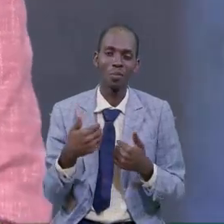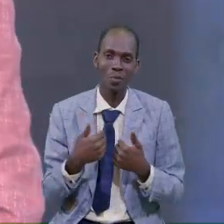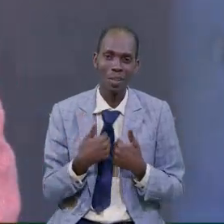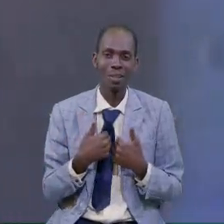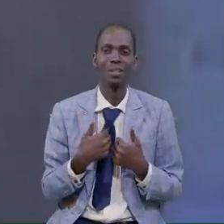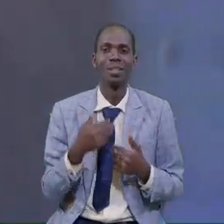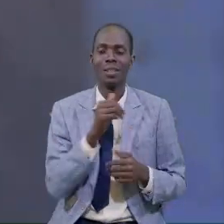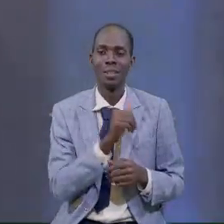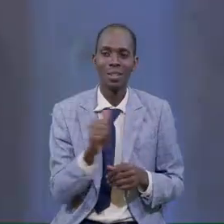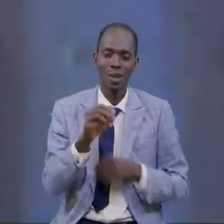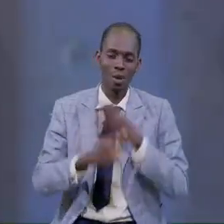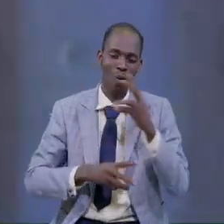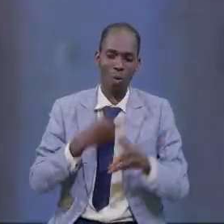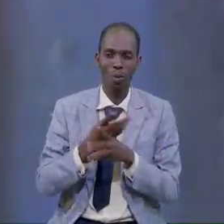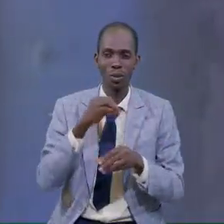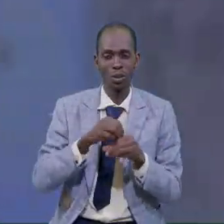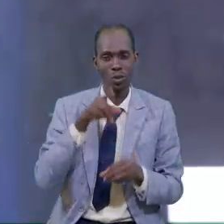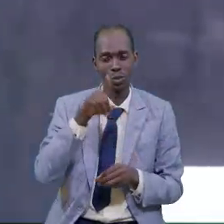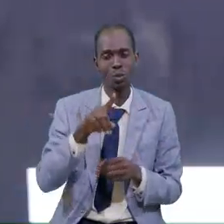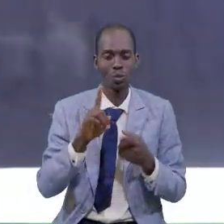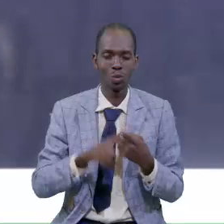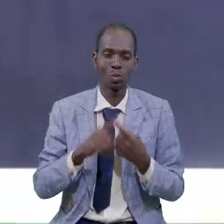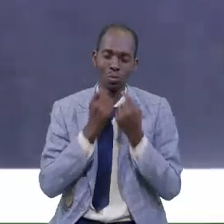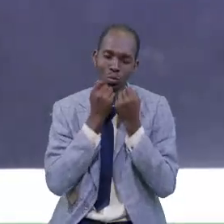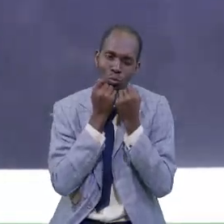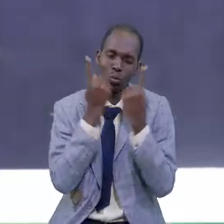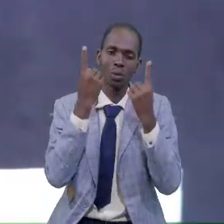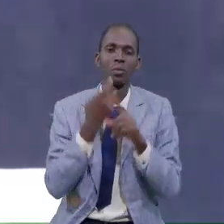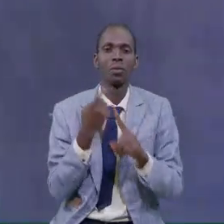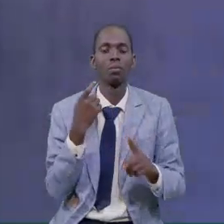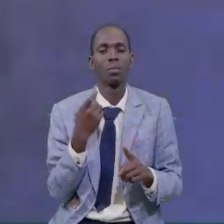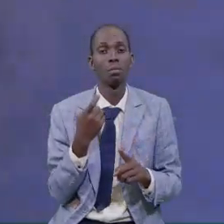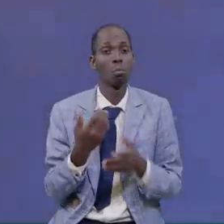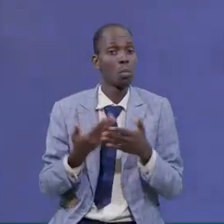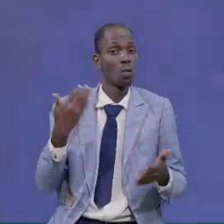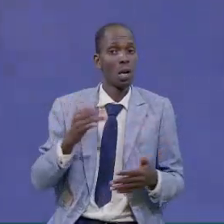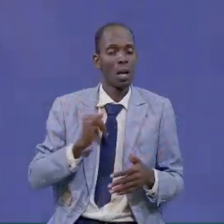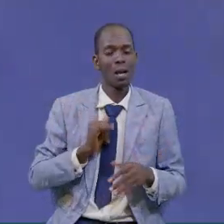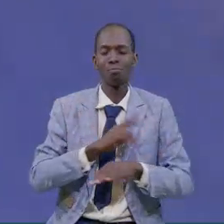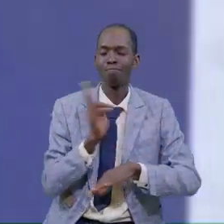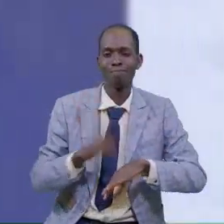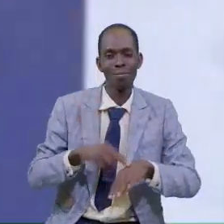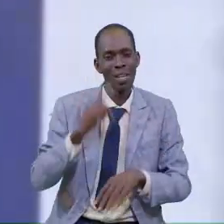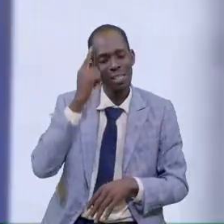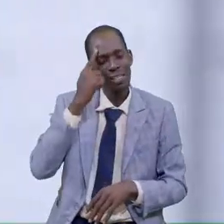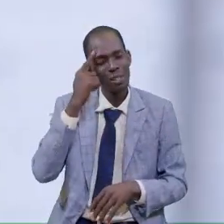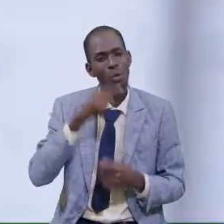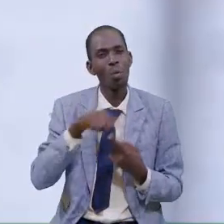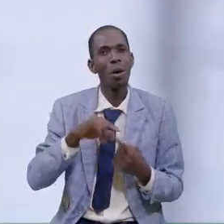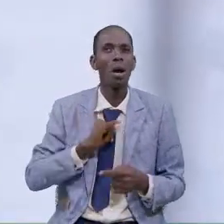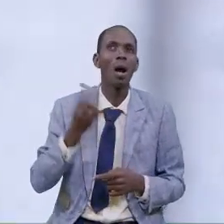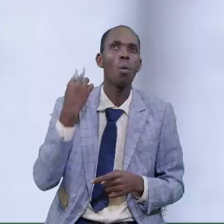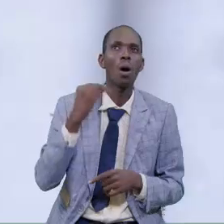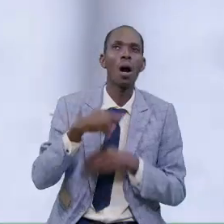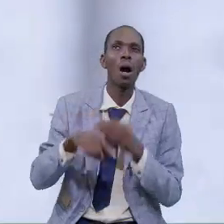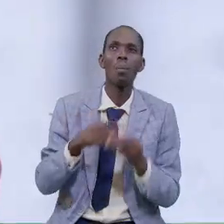you to wake up. You know, I used to think when I was just about 60 years of